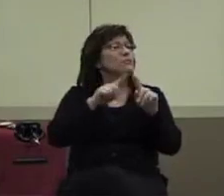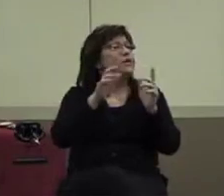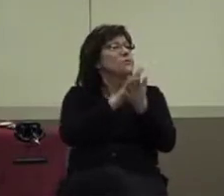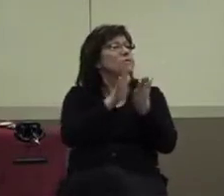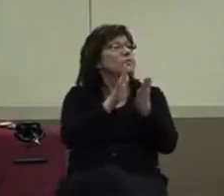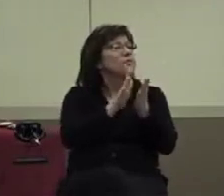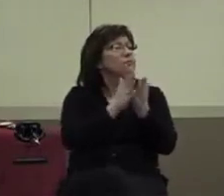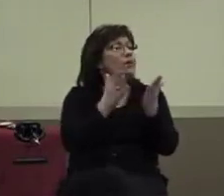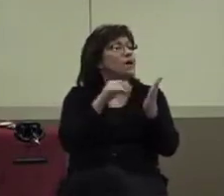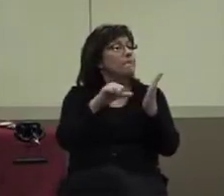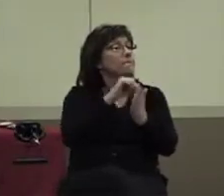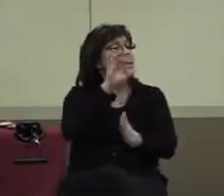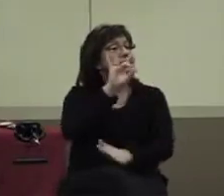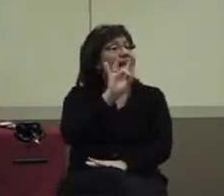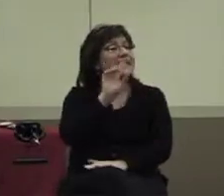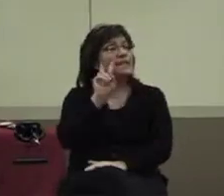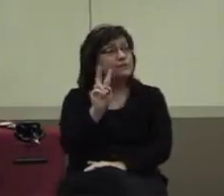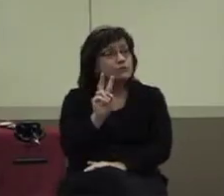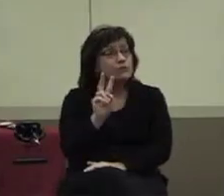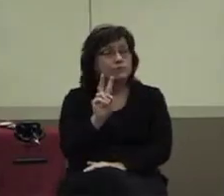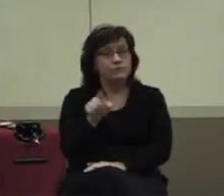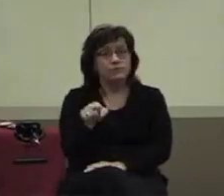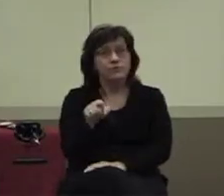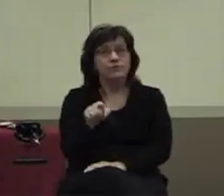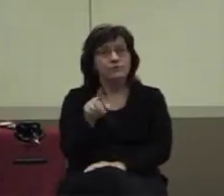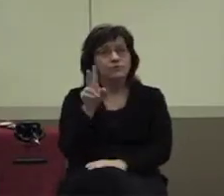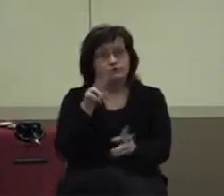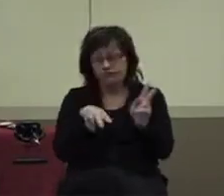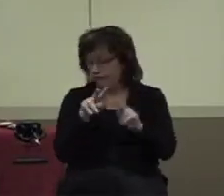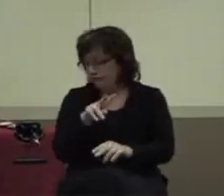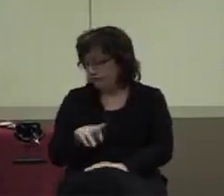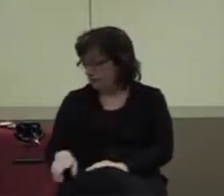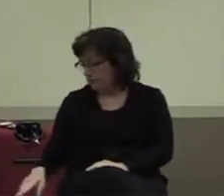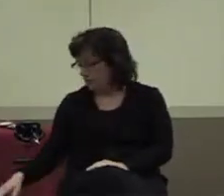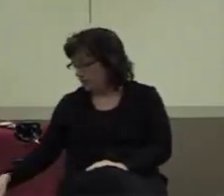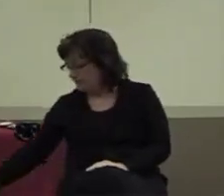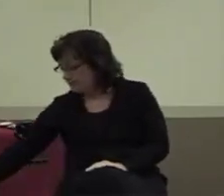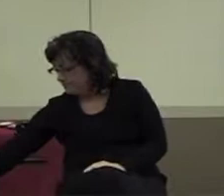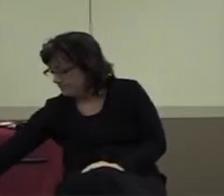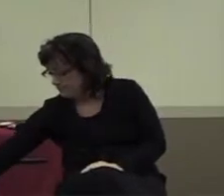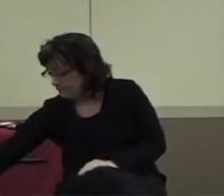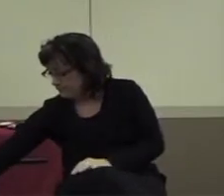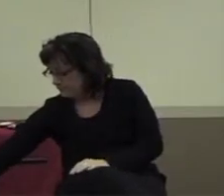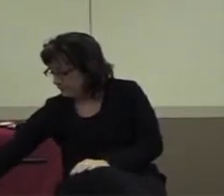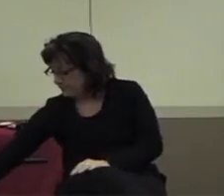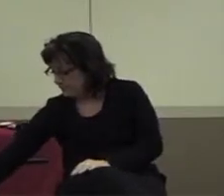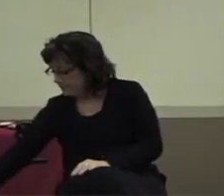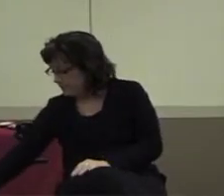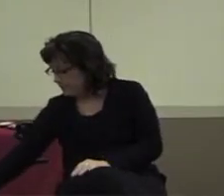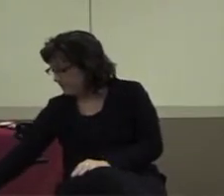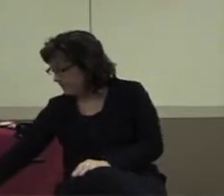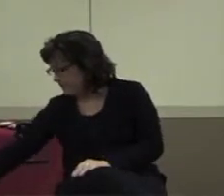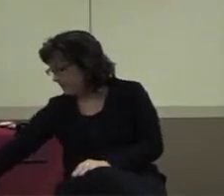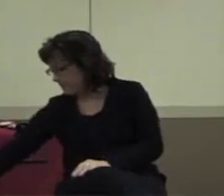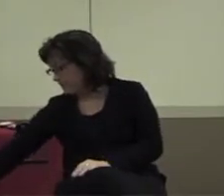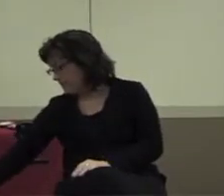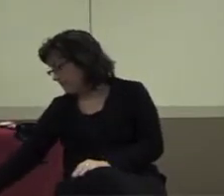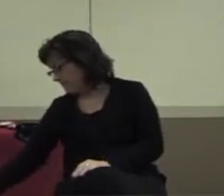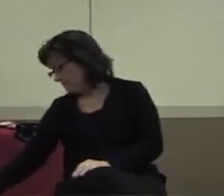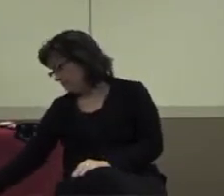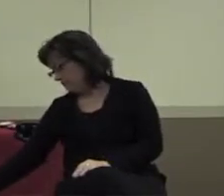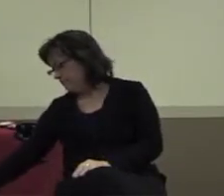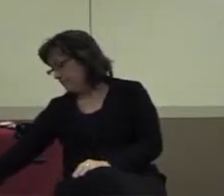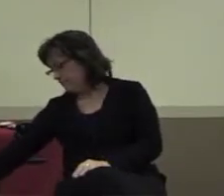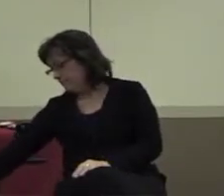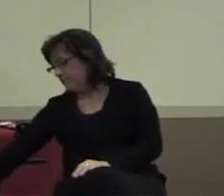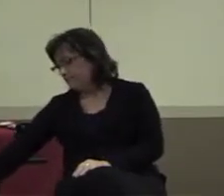page 82, just flip the page over. This is a copy of a social autopsy. And what I like about it is